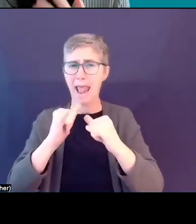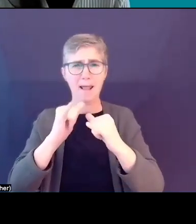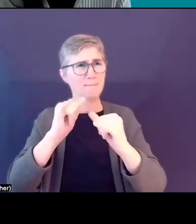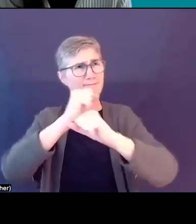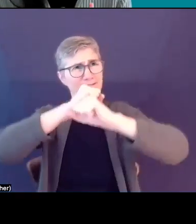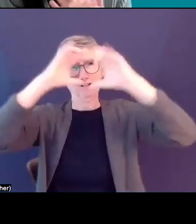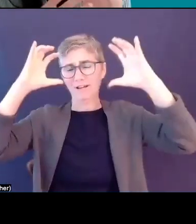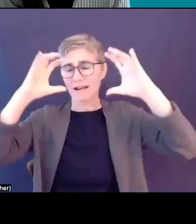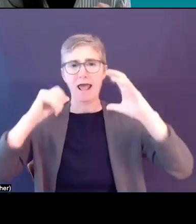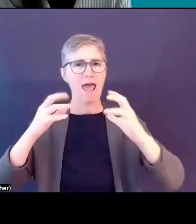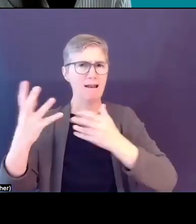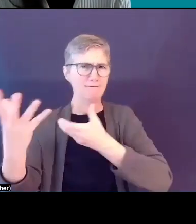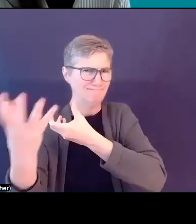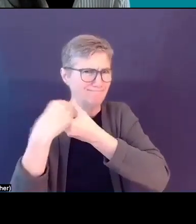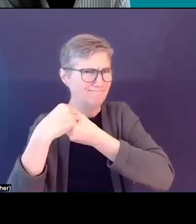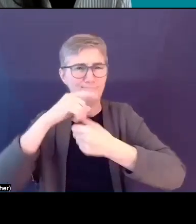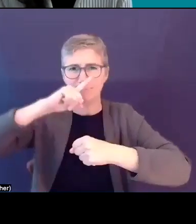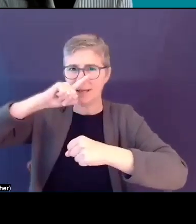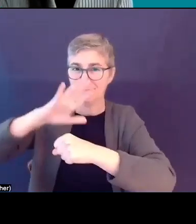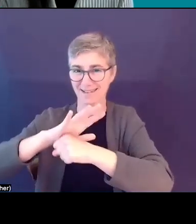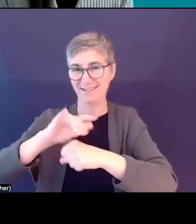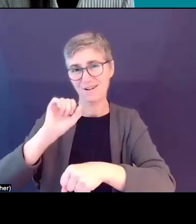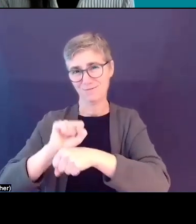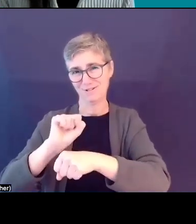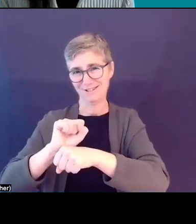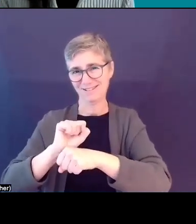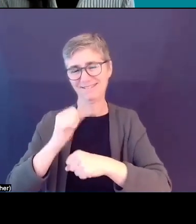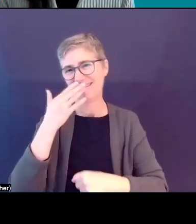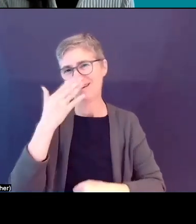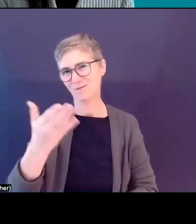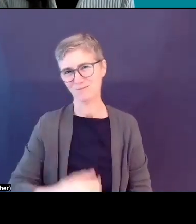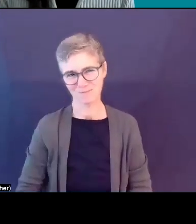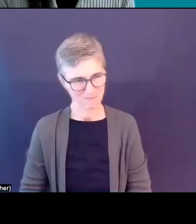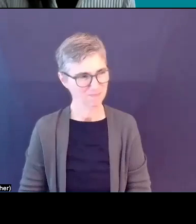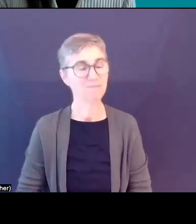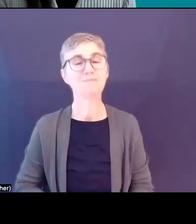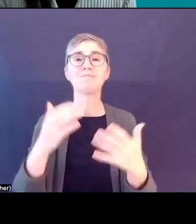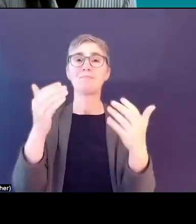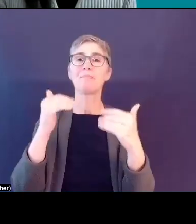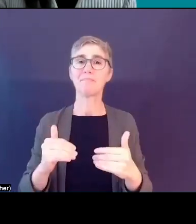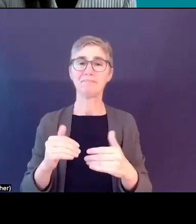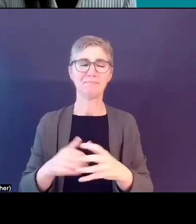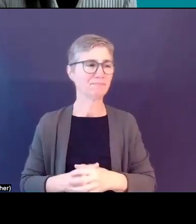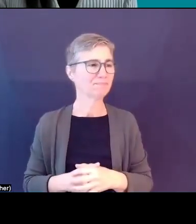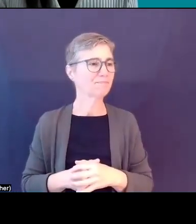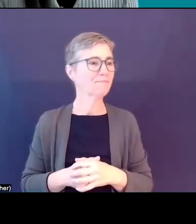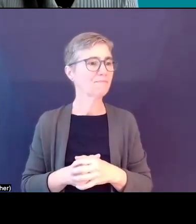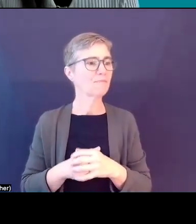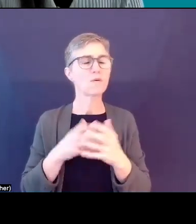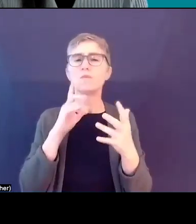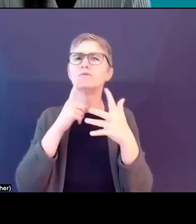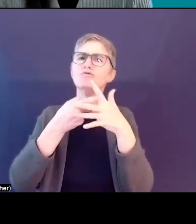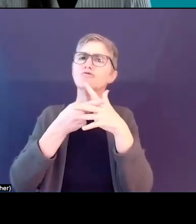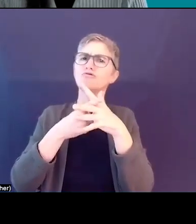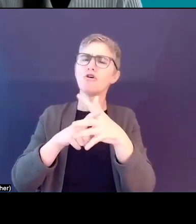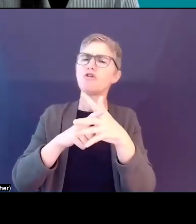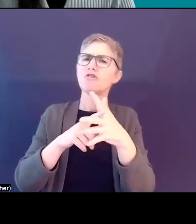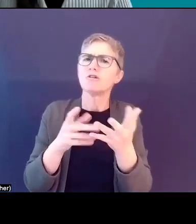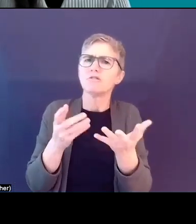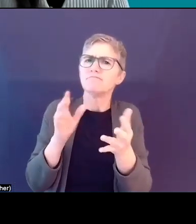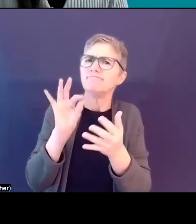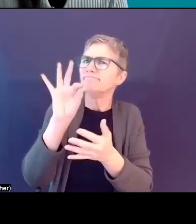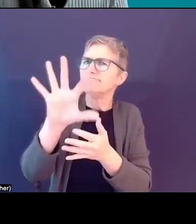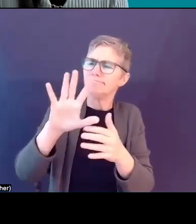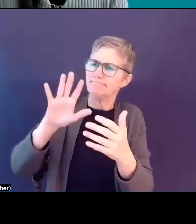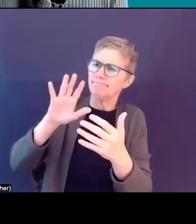so engaged in and committed to this work. Next slide. So let me start with the problem we're trying